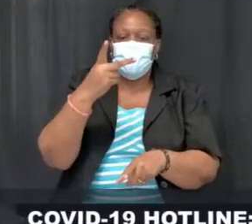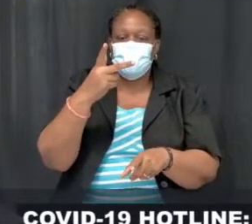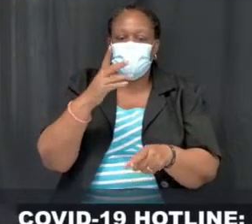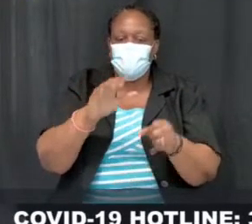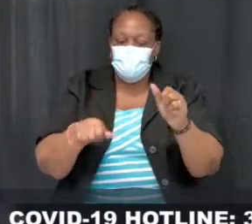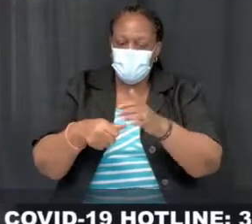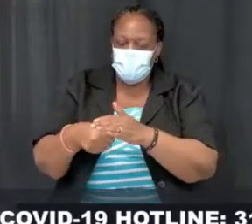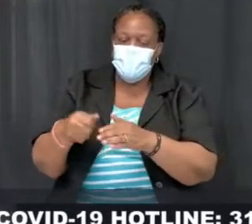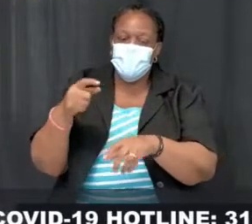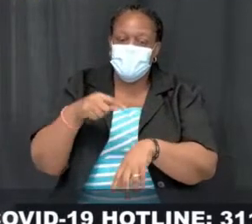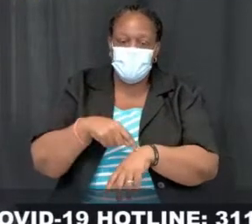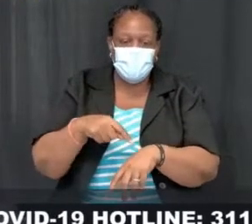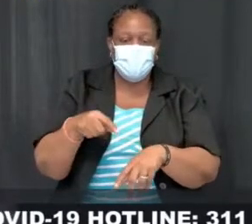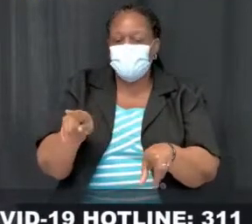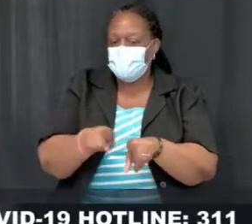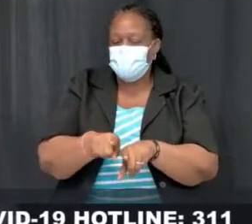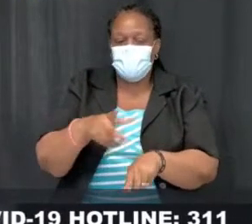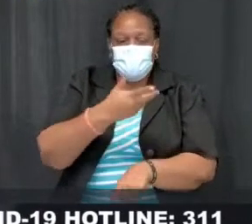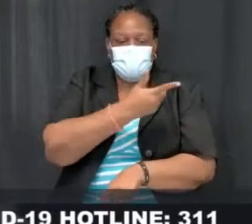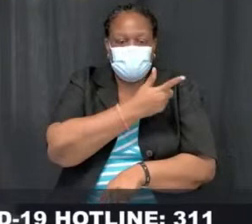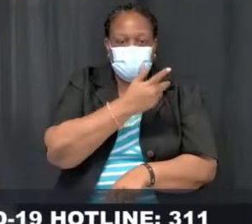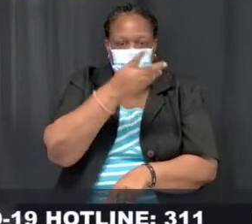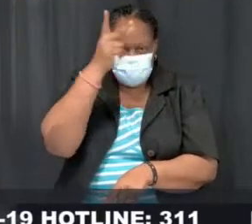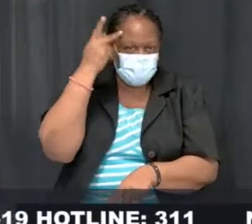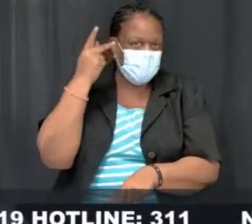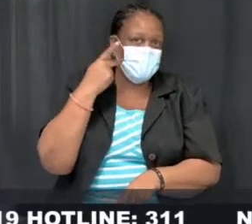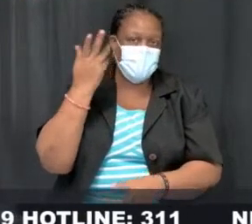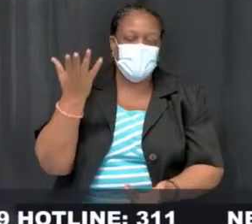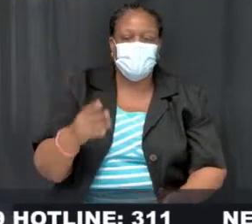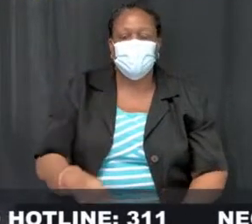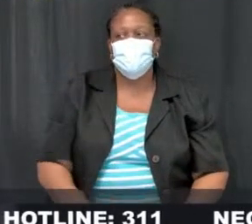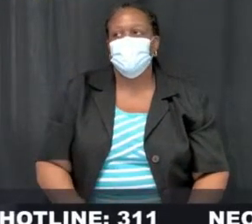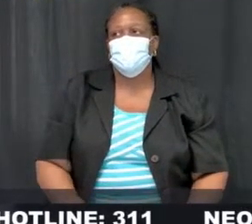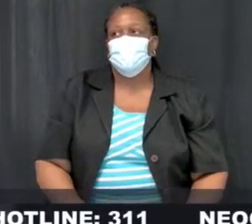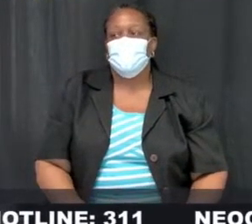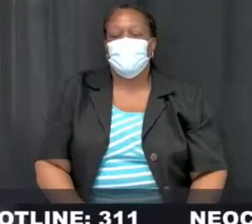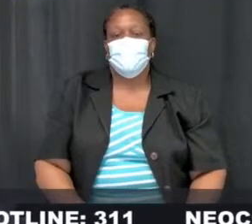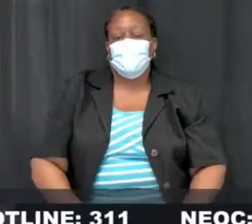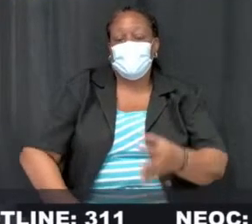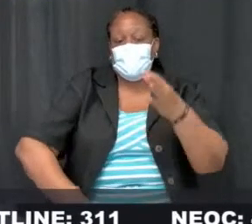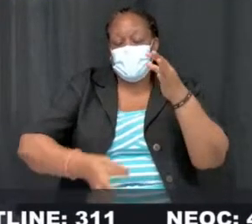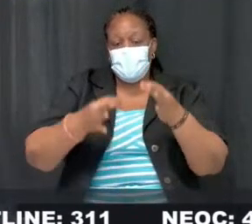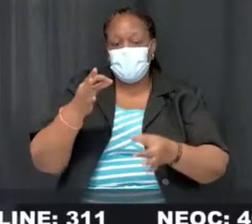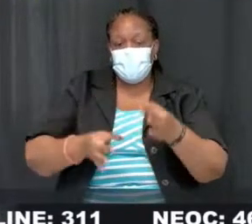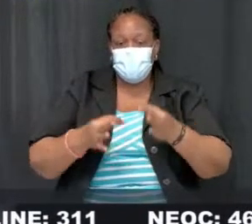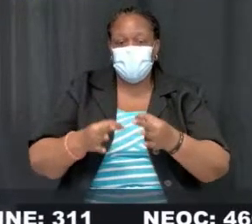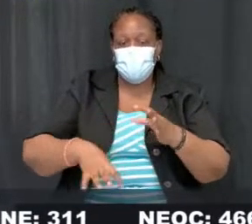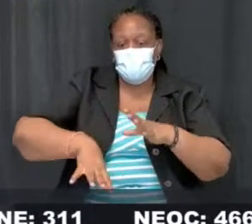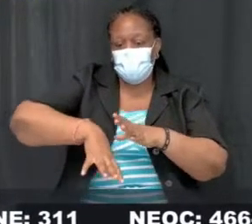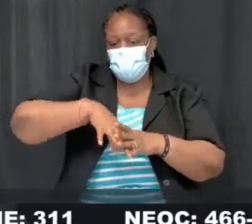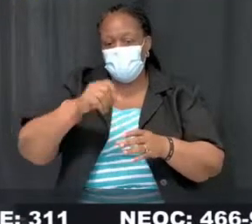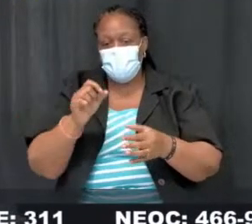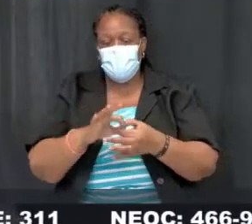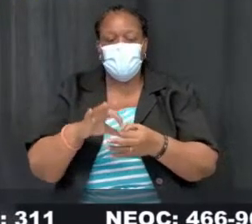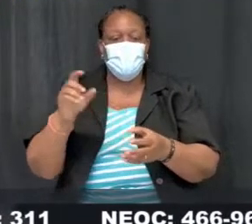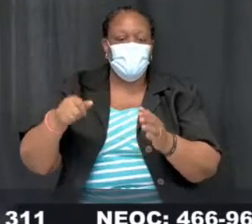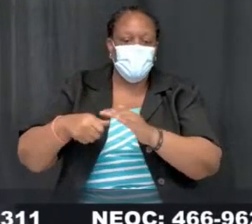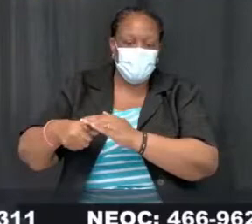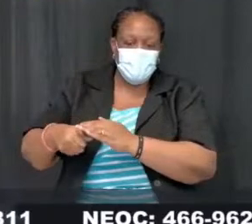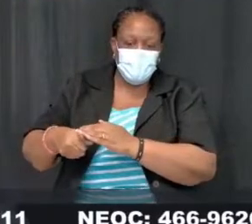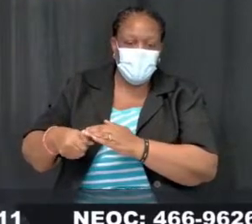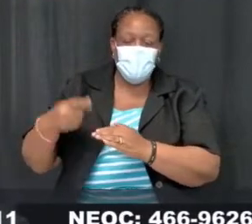Persons in quarantine shall only be released from quarantine upon receiving a negative RT-PCR test.